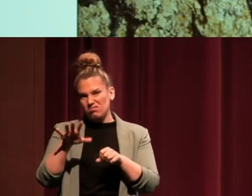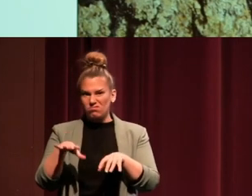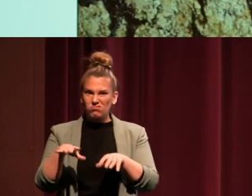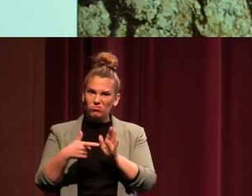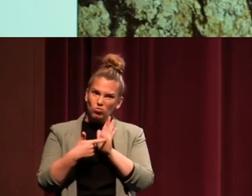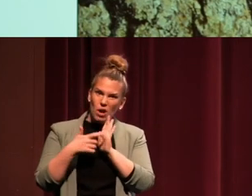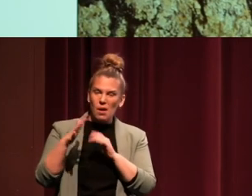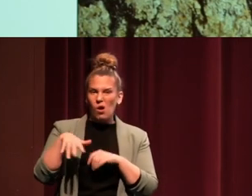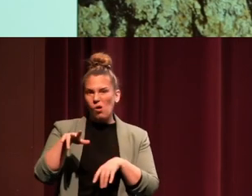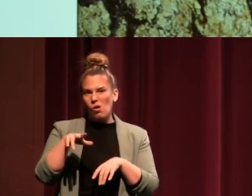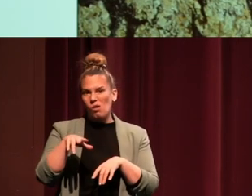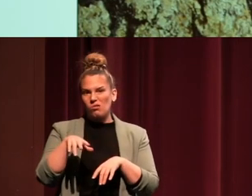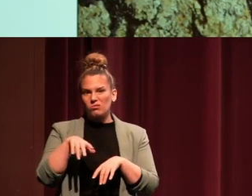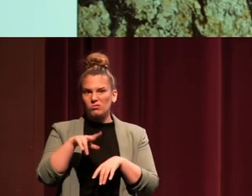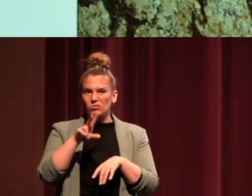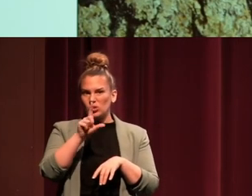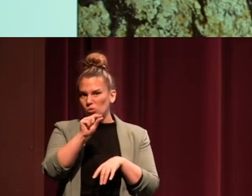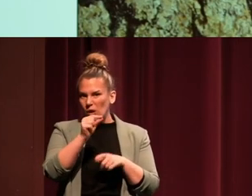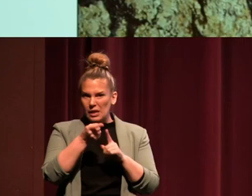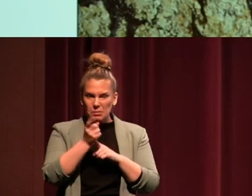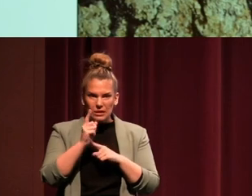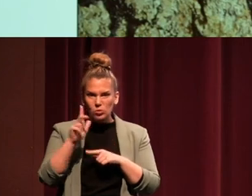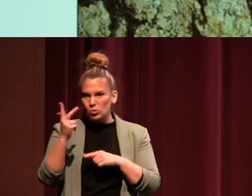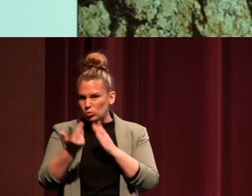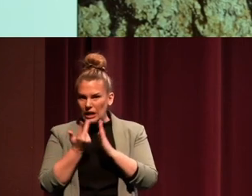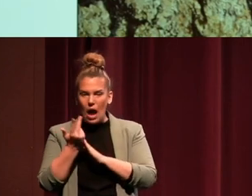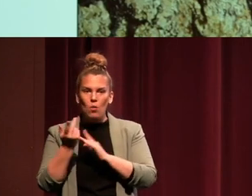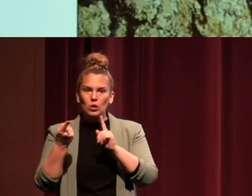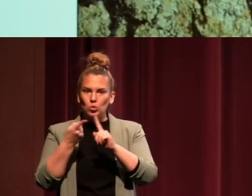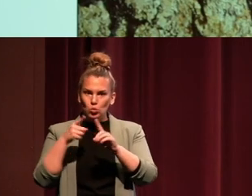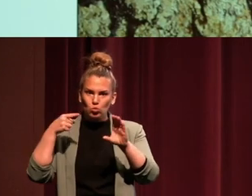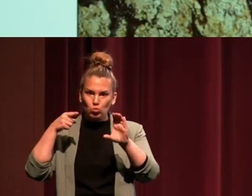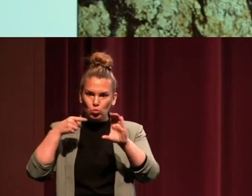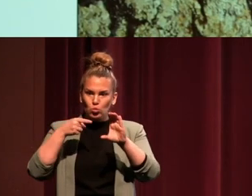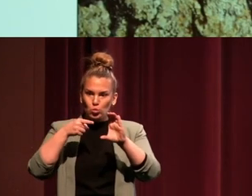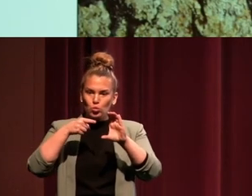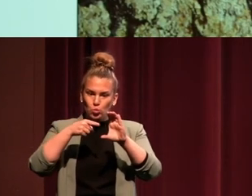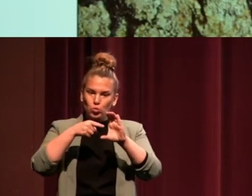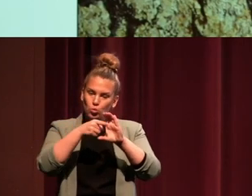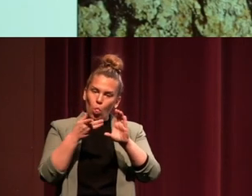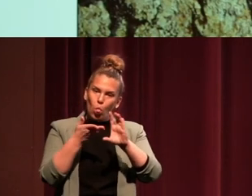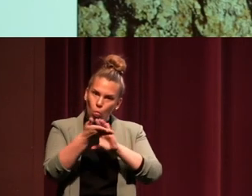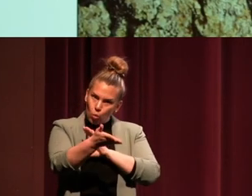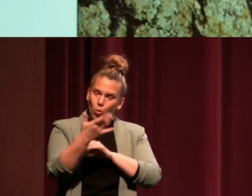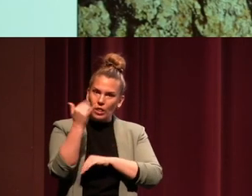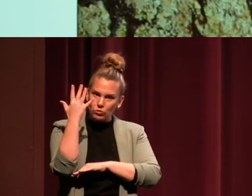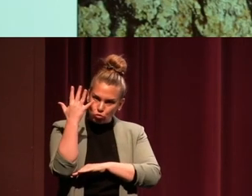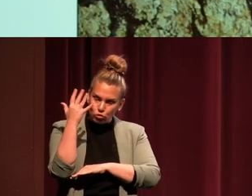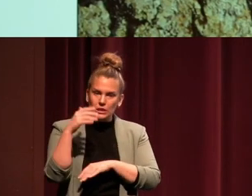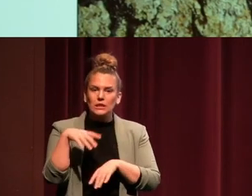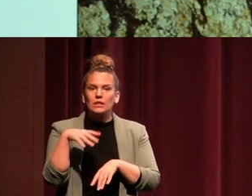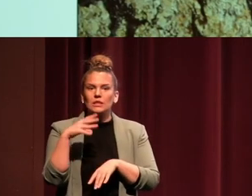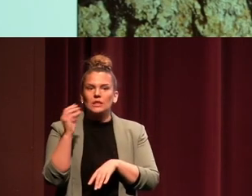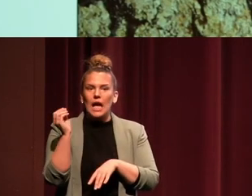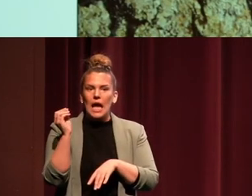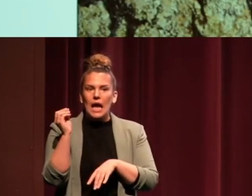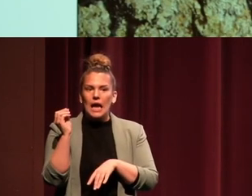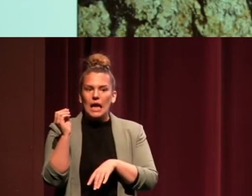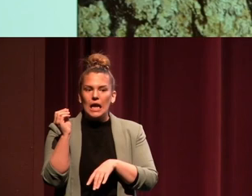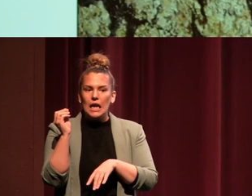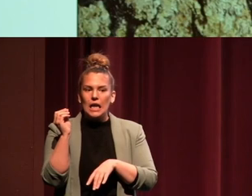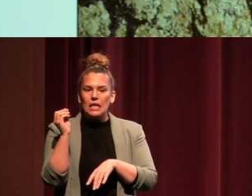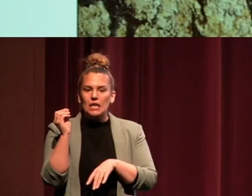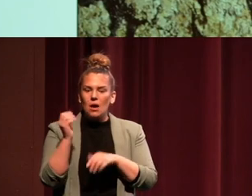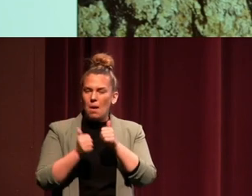to screw one of these tree cores out of these old-growth ponderosa pine. And we often core them more than once in order to intercept